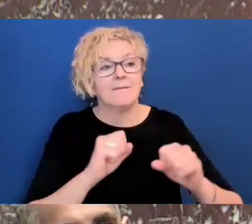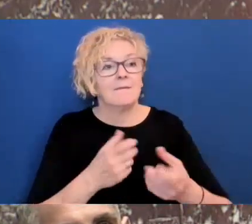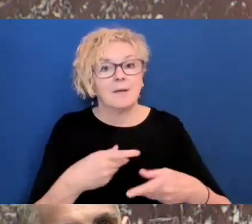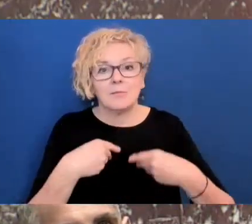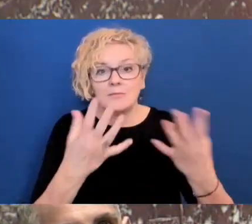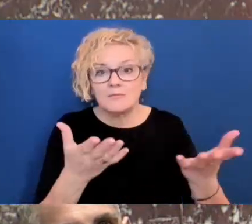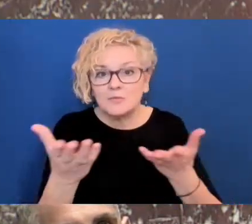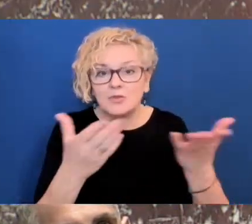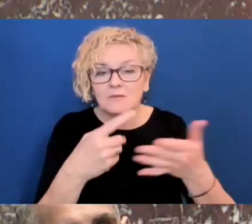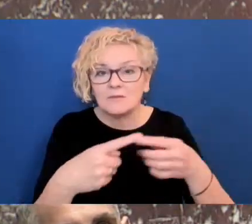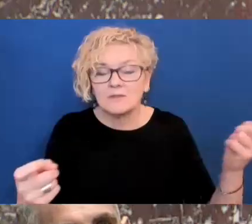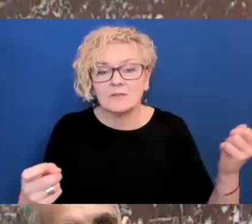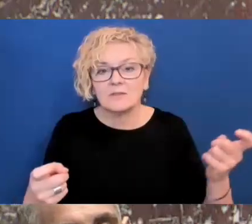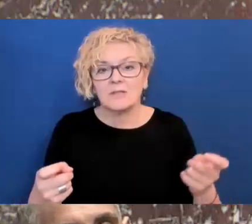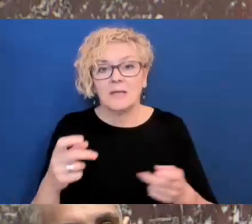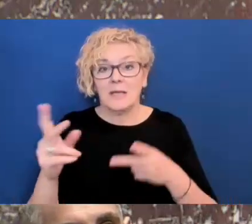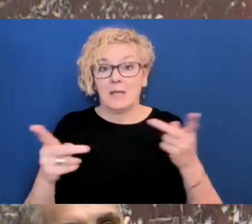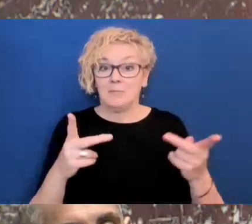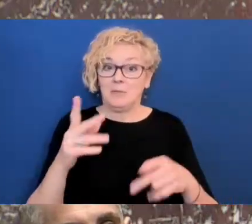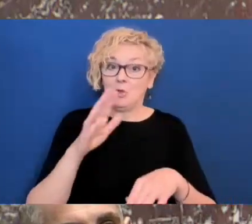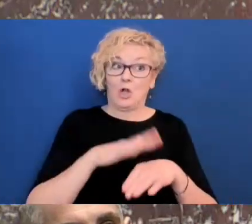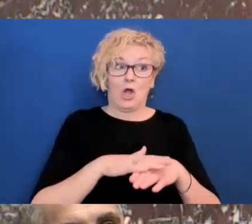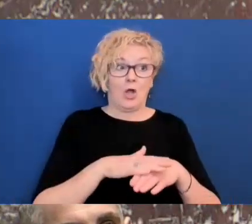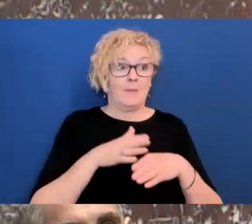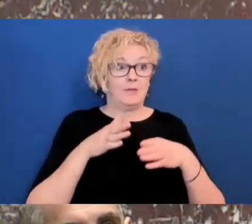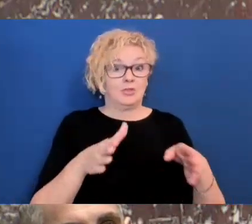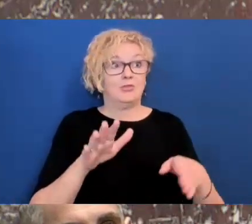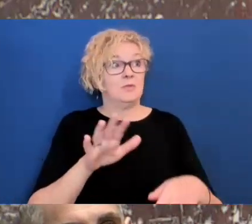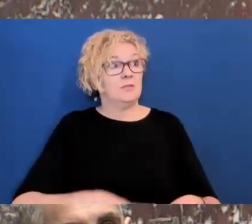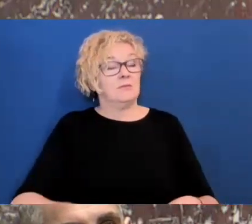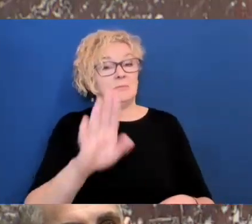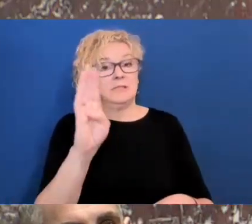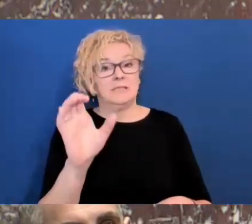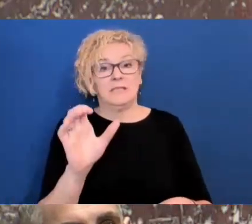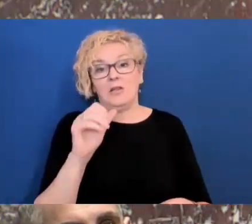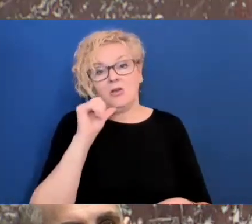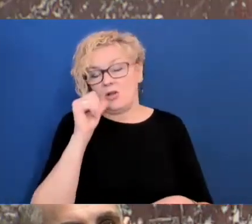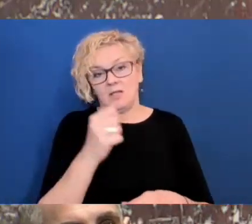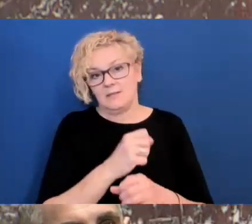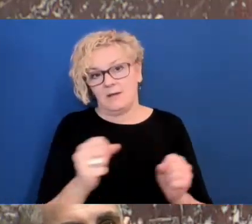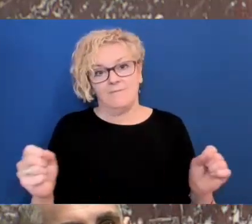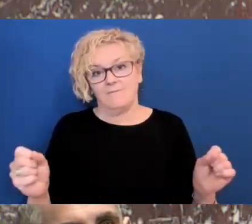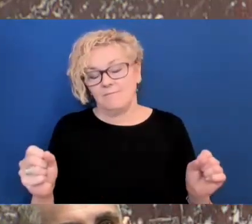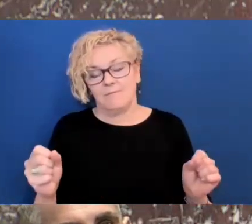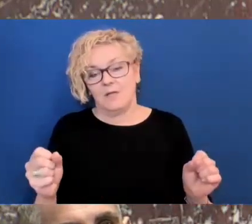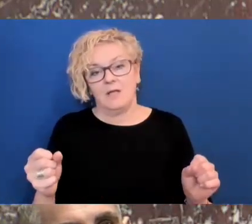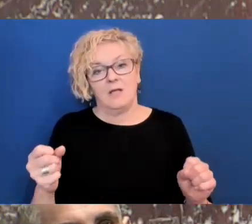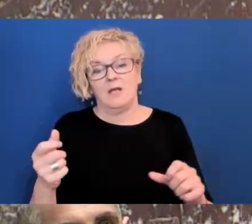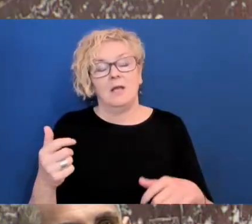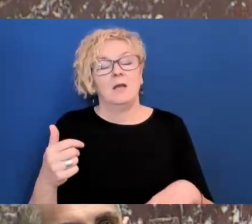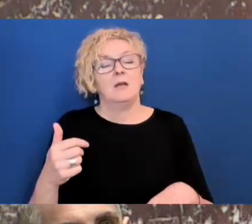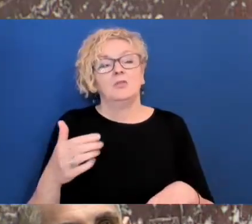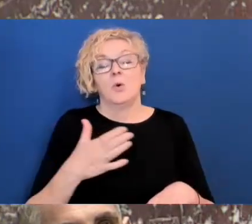unfortunately been proven out time and again. My question to the Premier is a direct one.